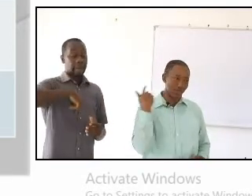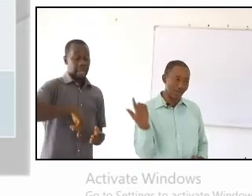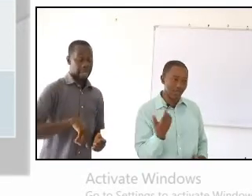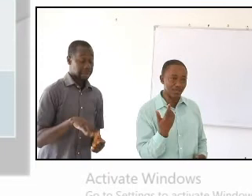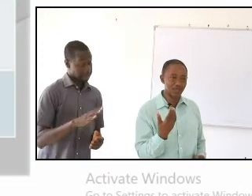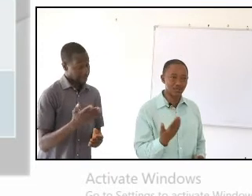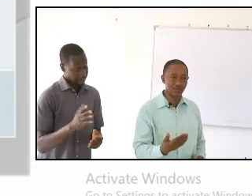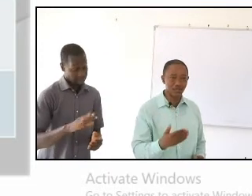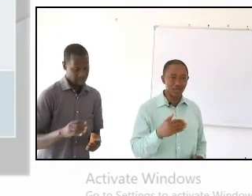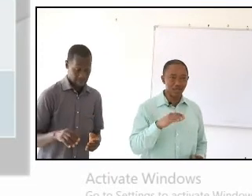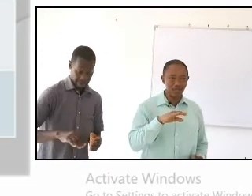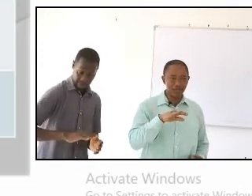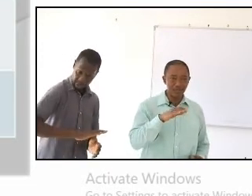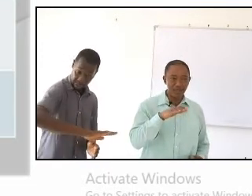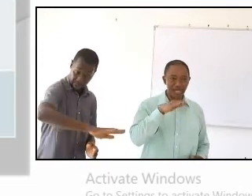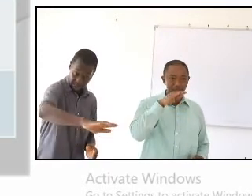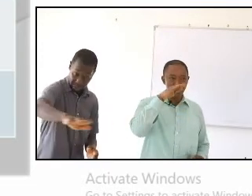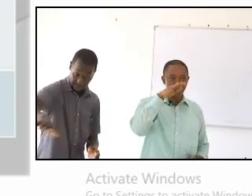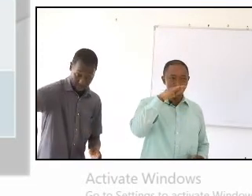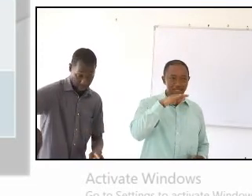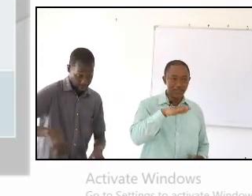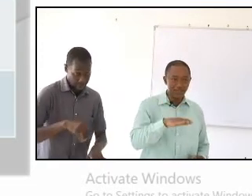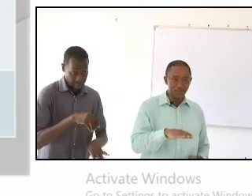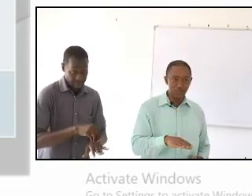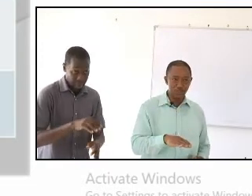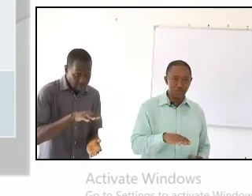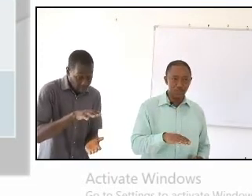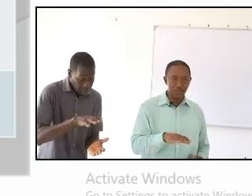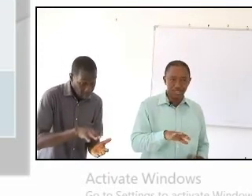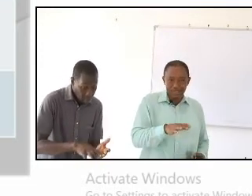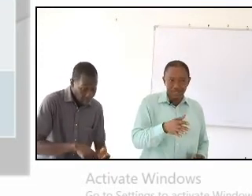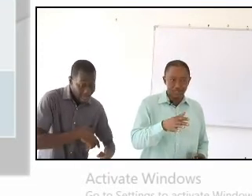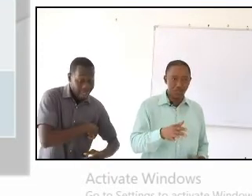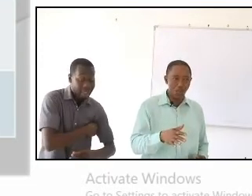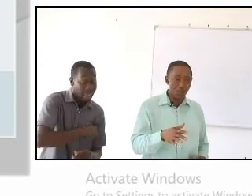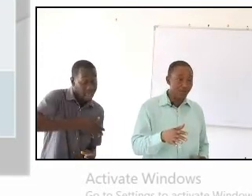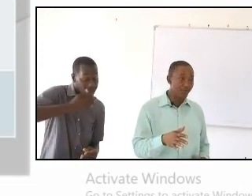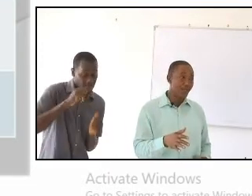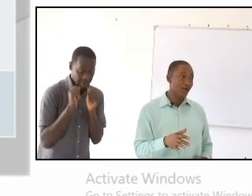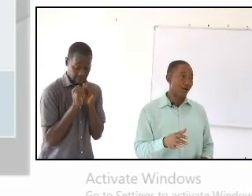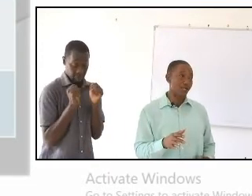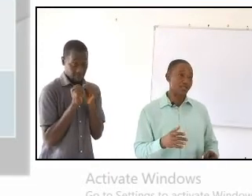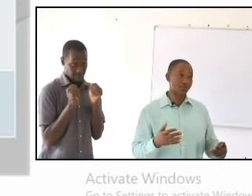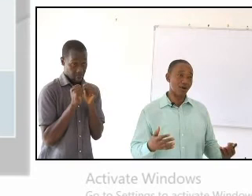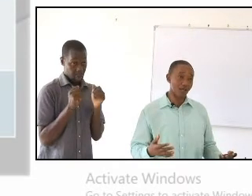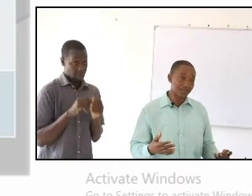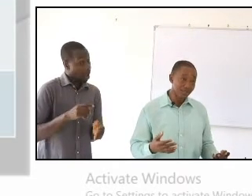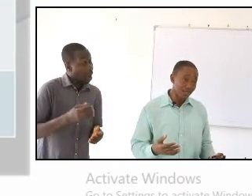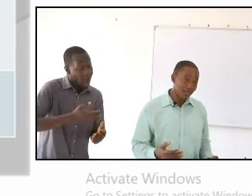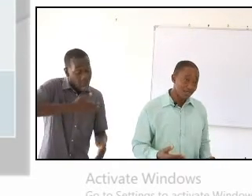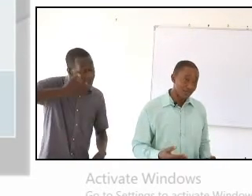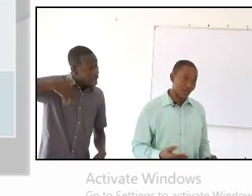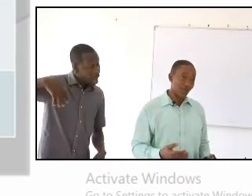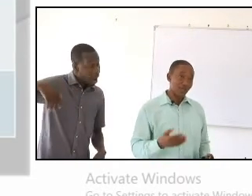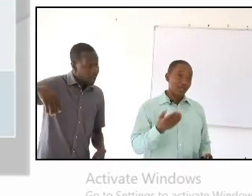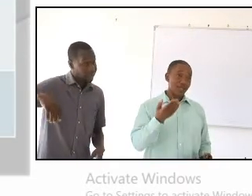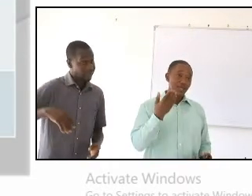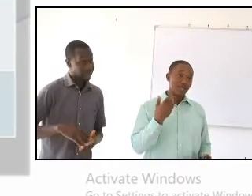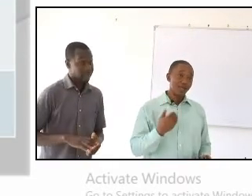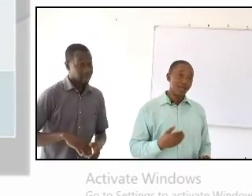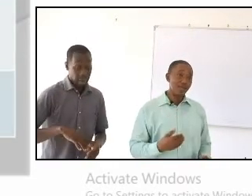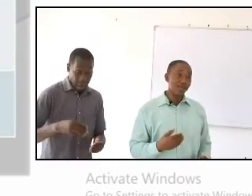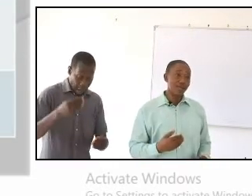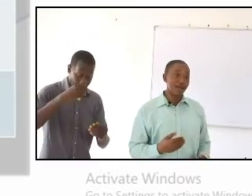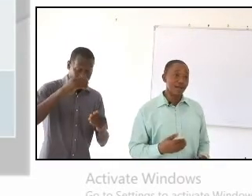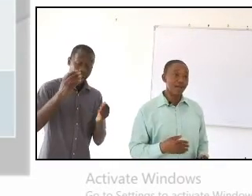your surrounding is having a lower temperature, that is, it is cold, or it is hot. So